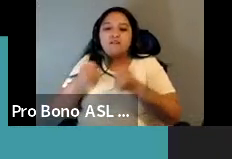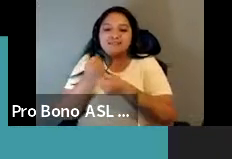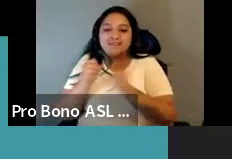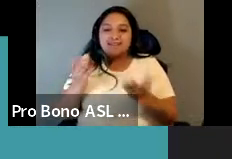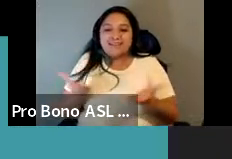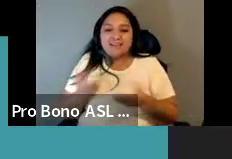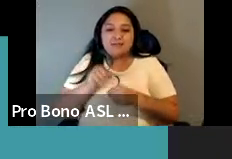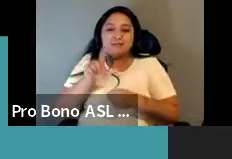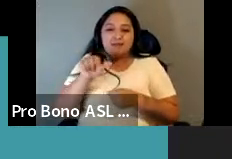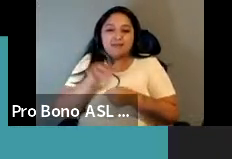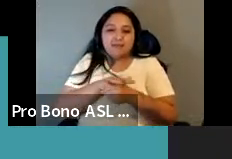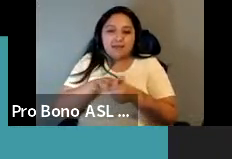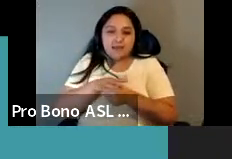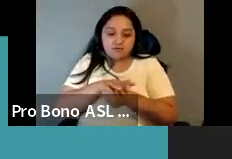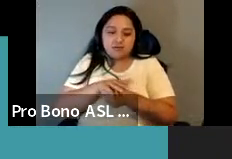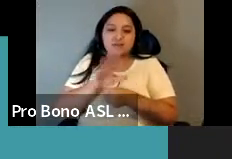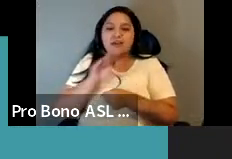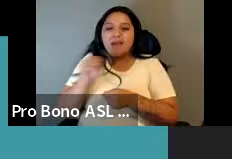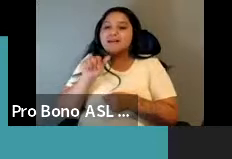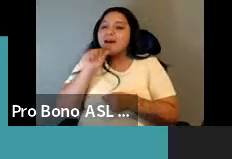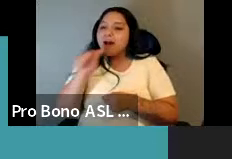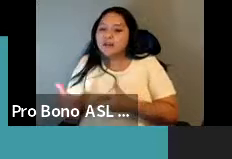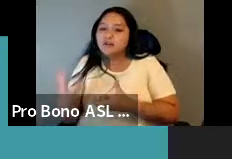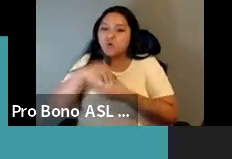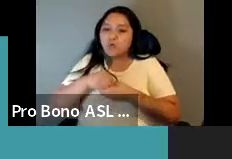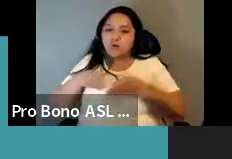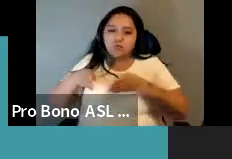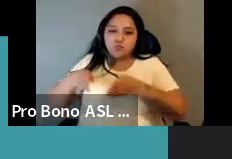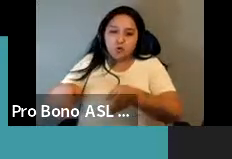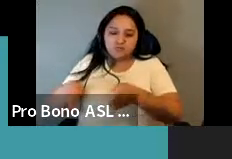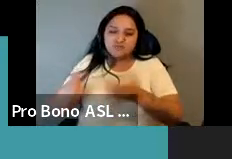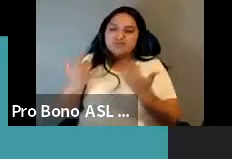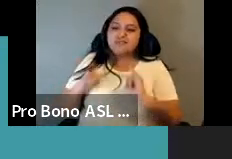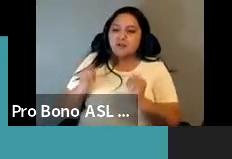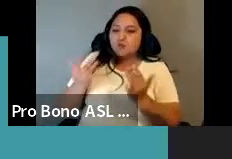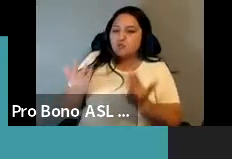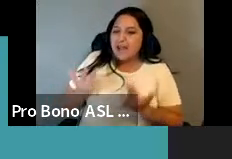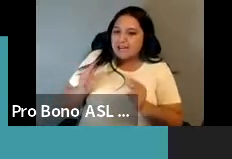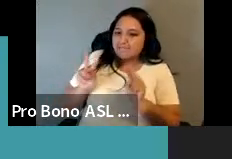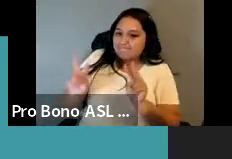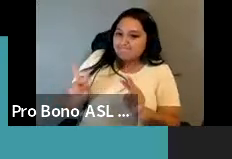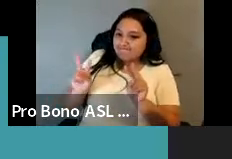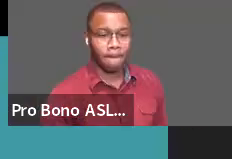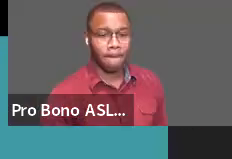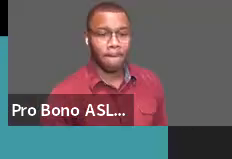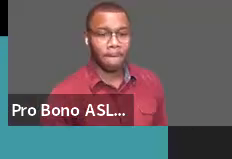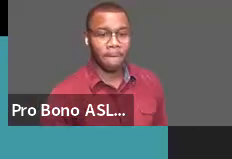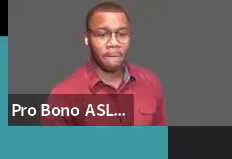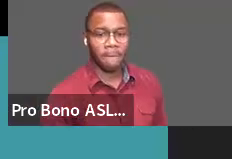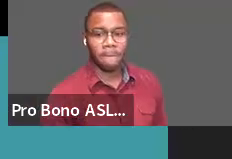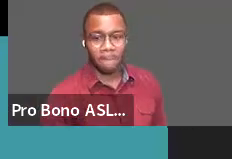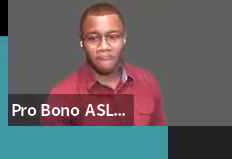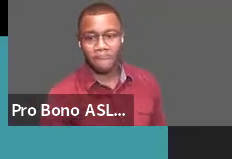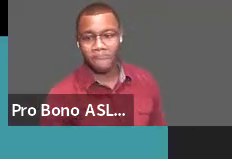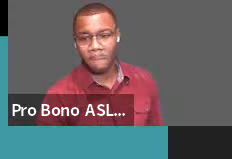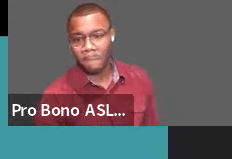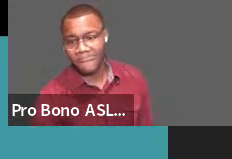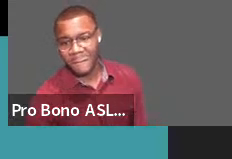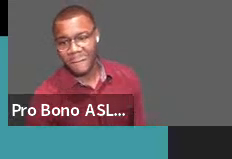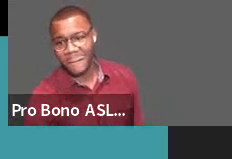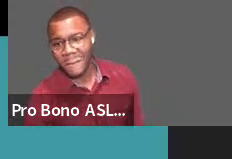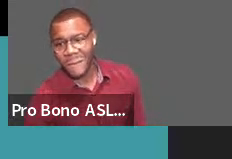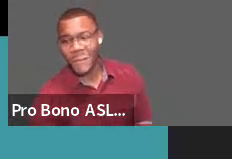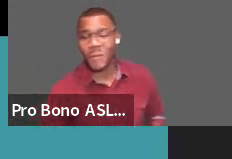Los Angeles and county unincorporated roads. We're waiting with bated breath to see what that report back looks like. We think that we need to